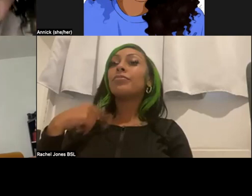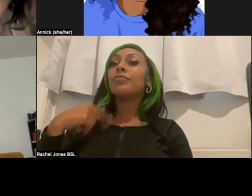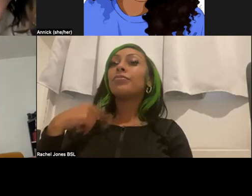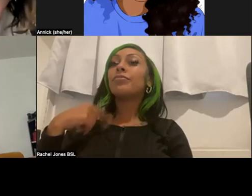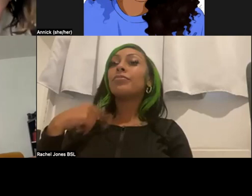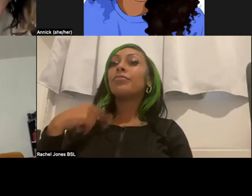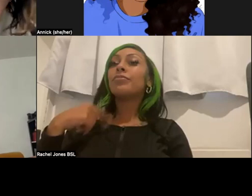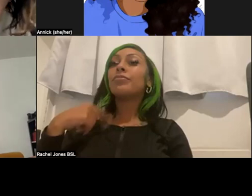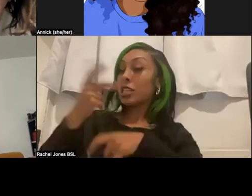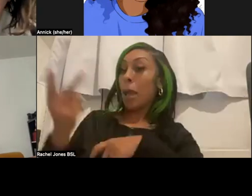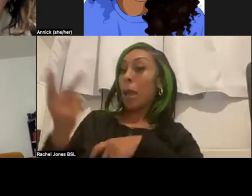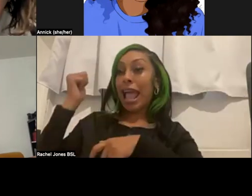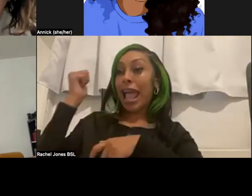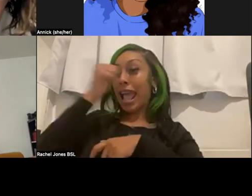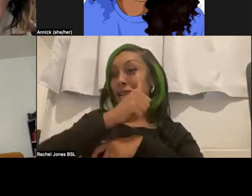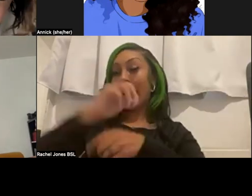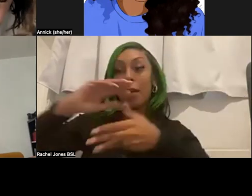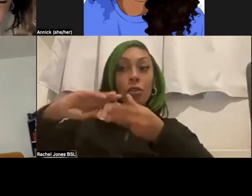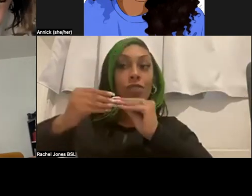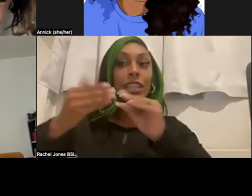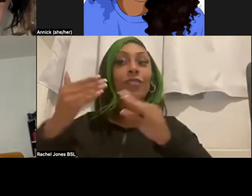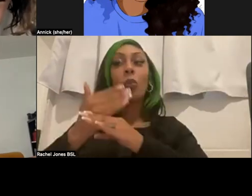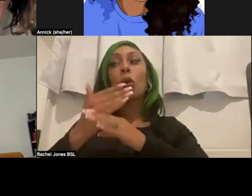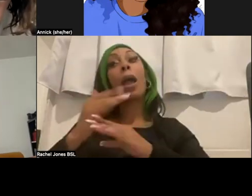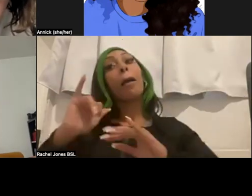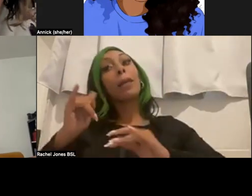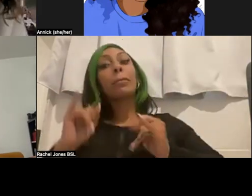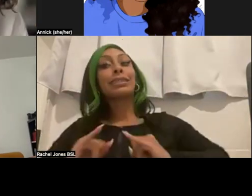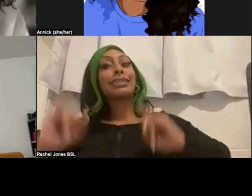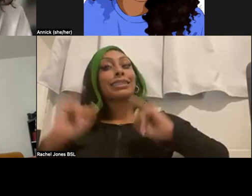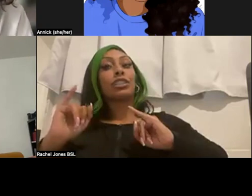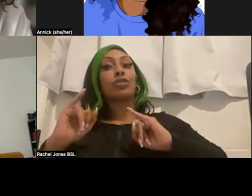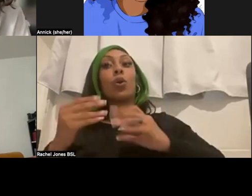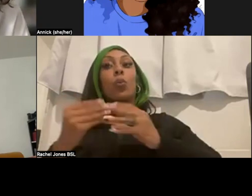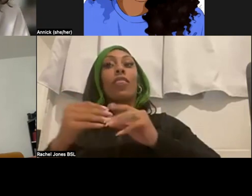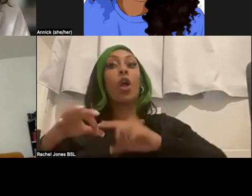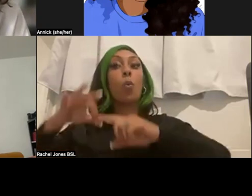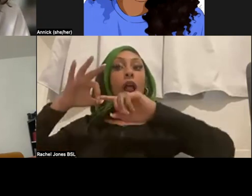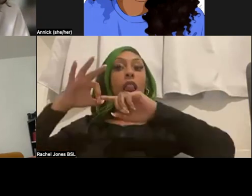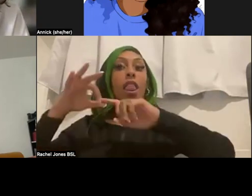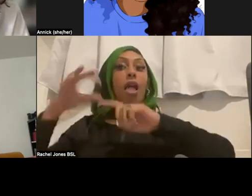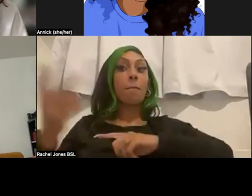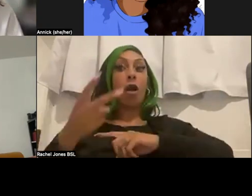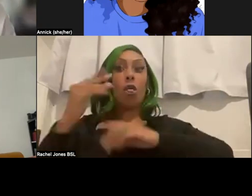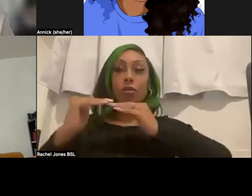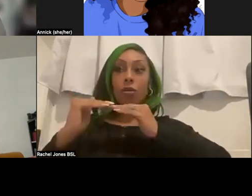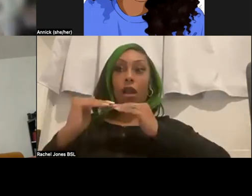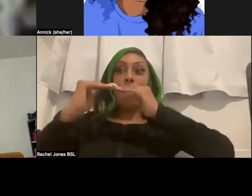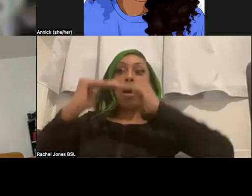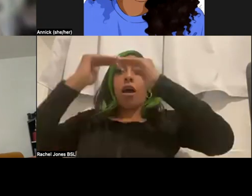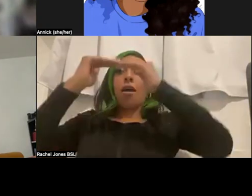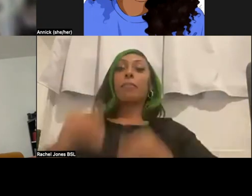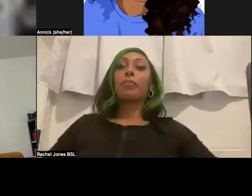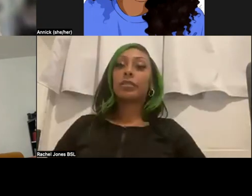and creative work might be taken more seriously with such a qualification to bolster them, given my aforementioned